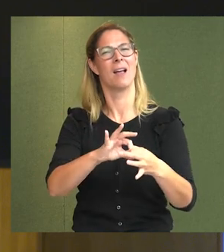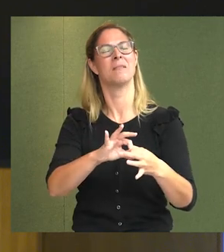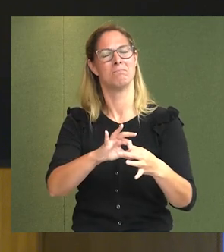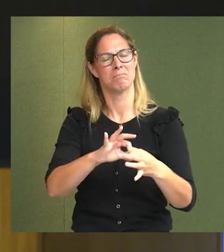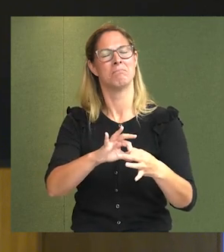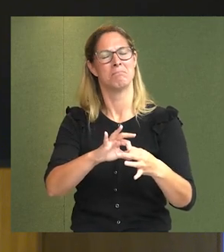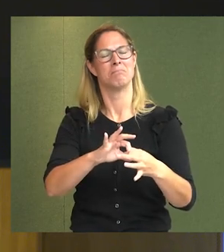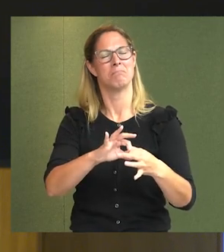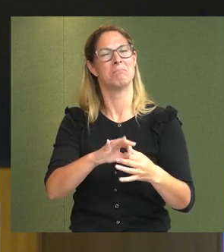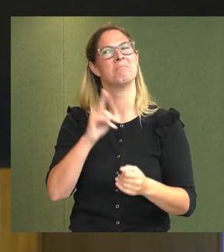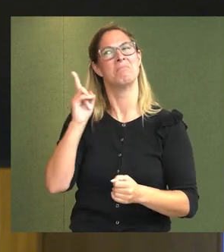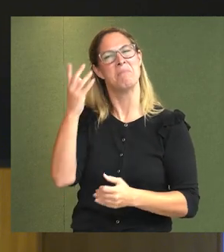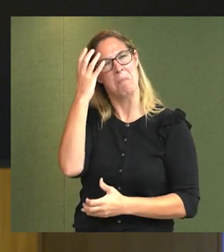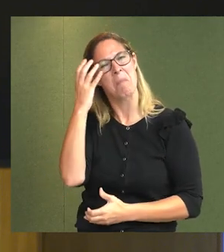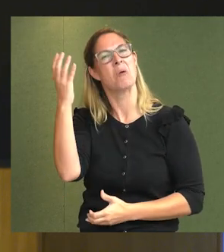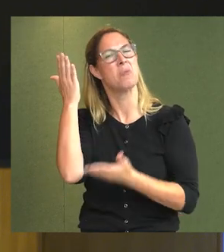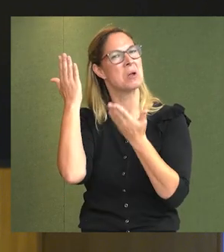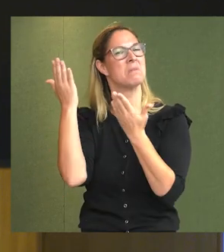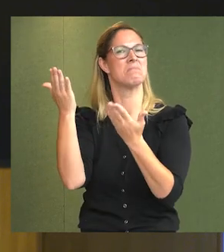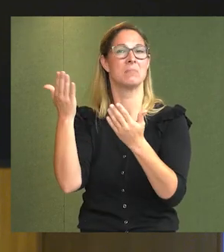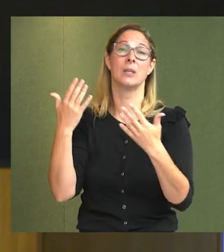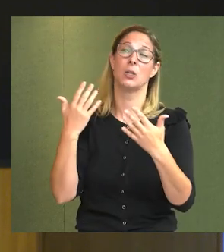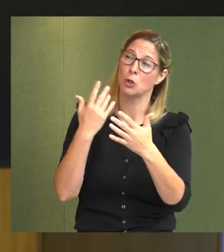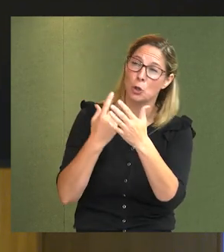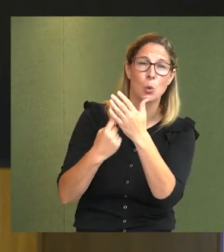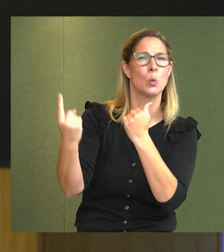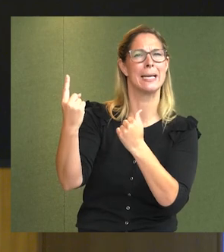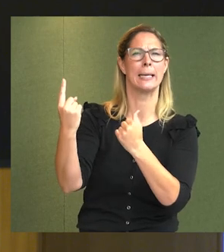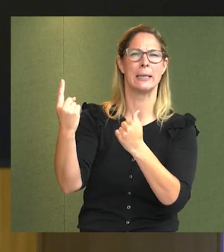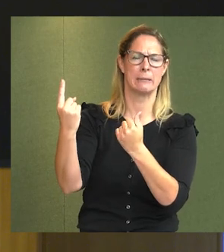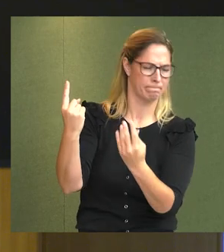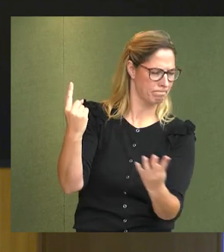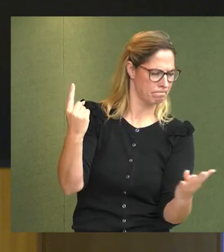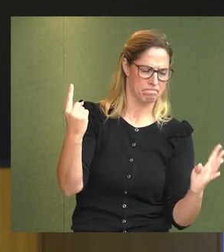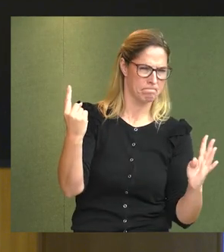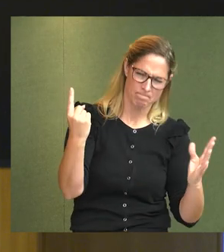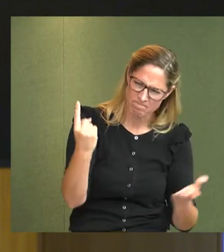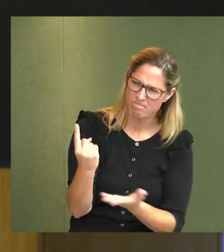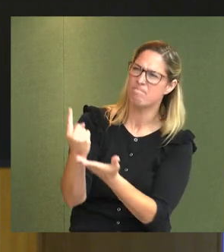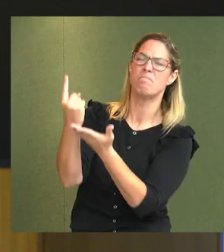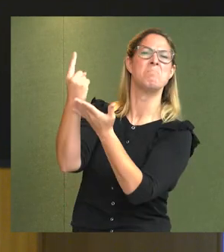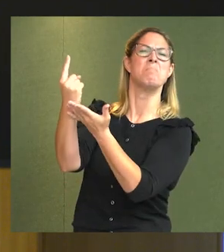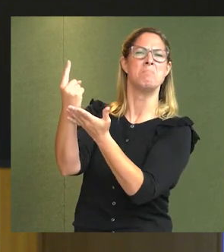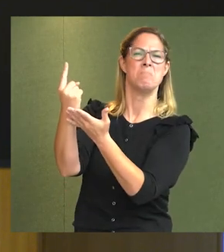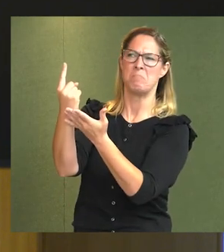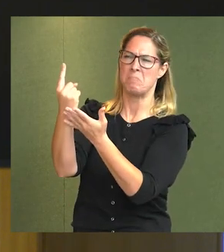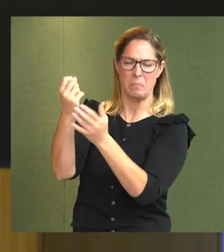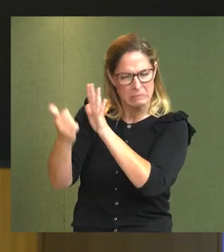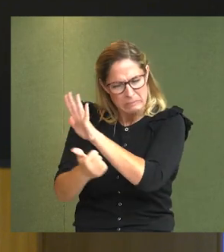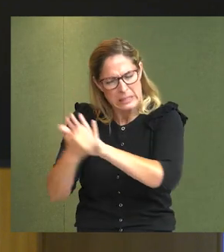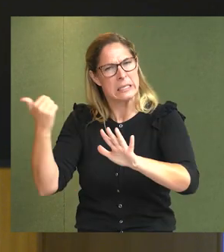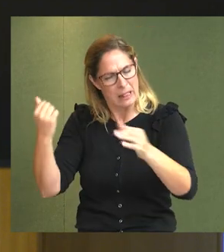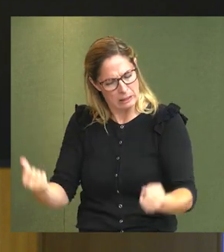that's what our Queen had a unique and unrivaled capacity to do, to bring